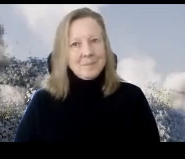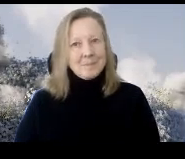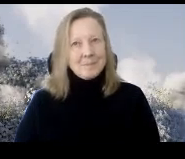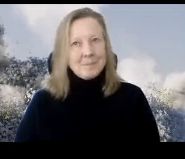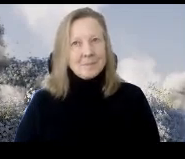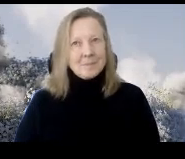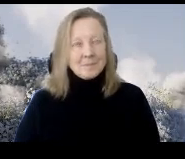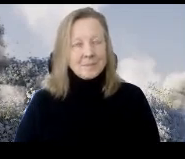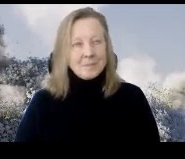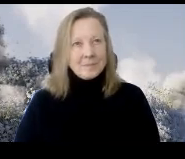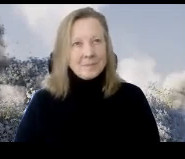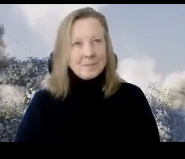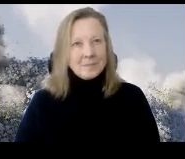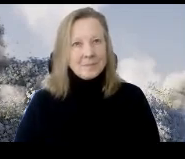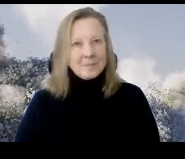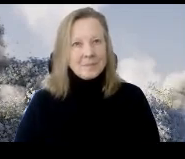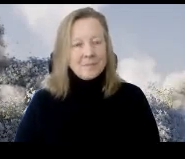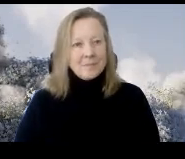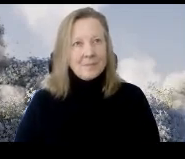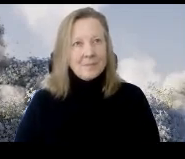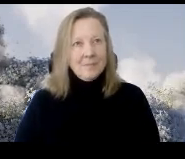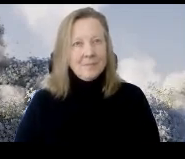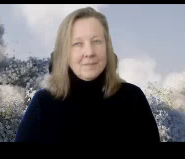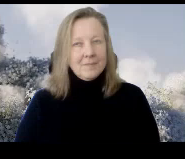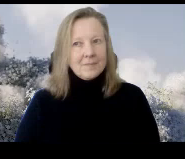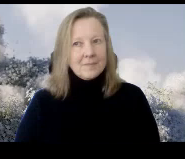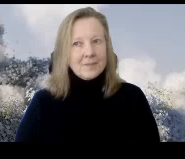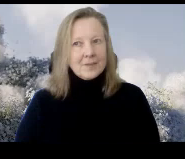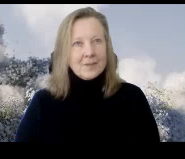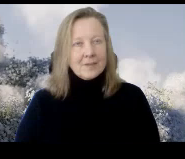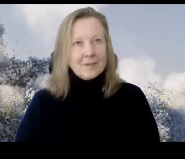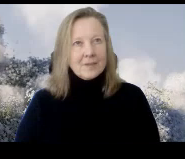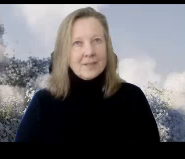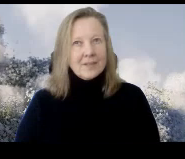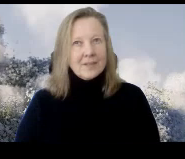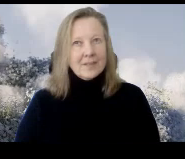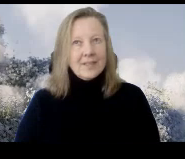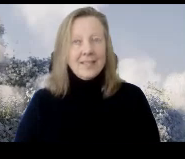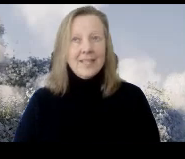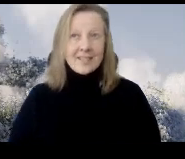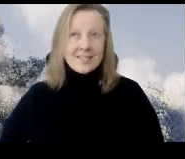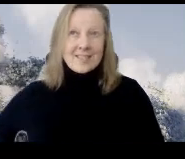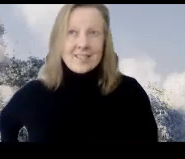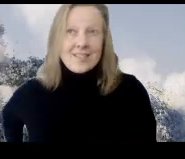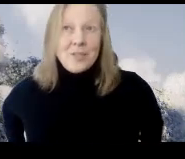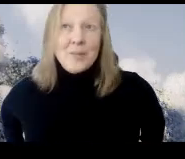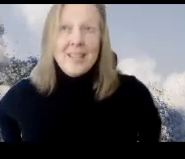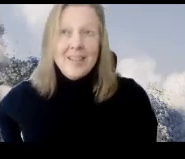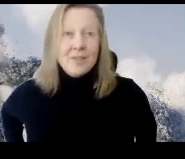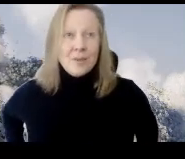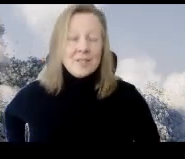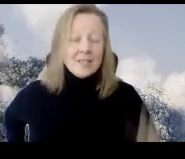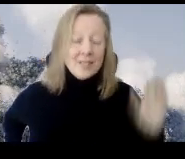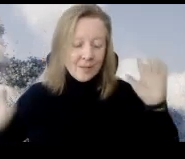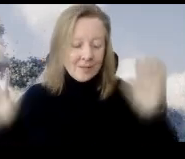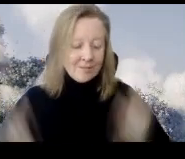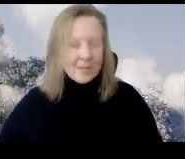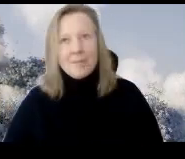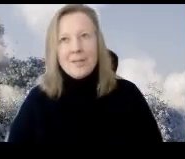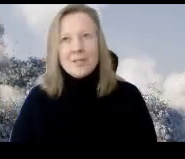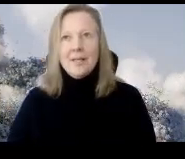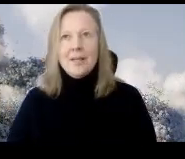this courses. You will give us a certificate or not? Yes. So at the end of the course, thank